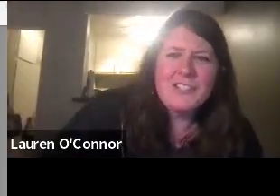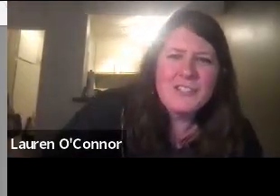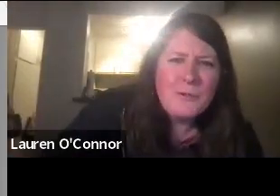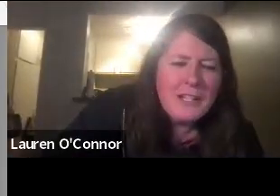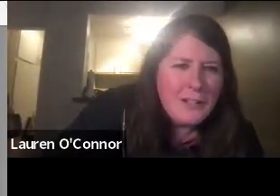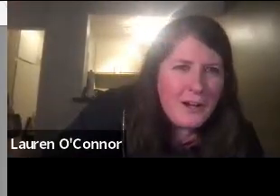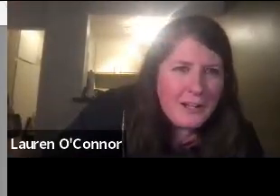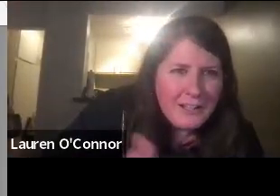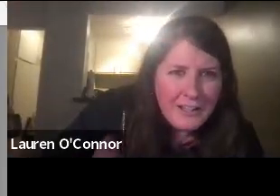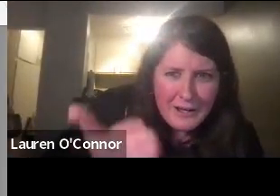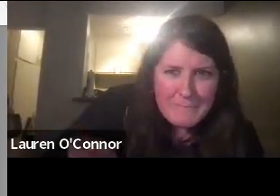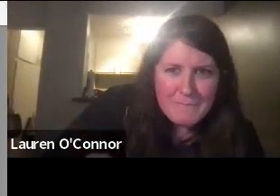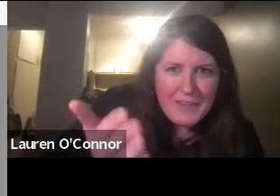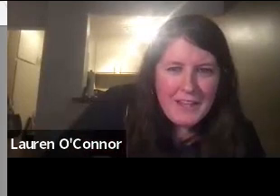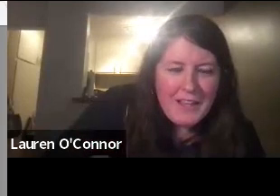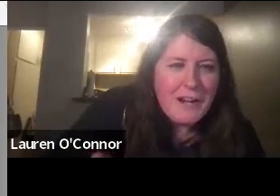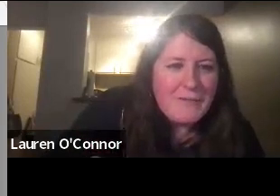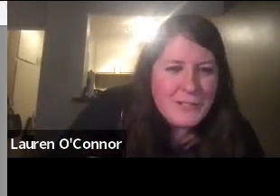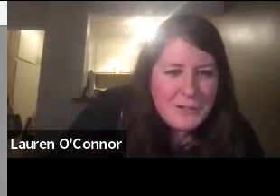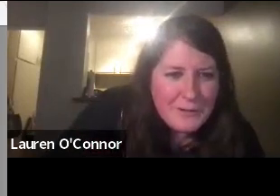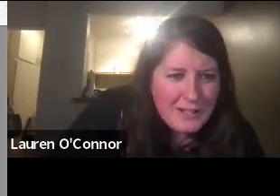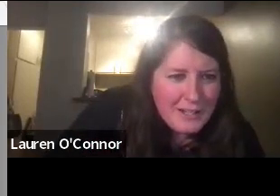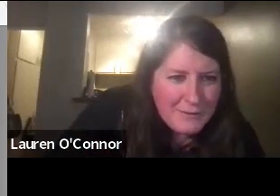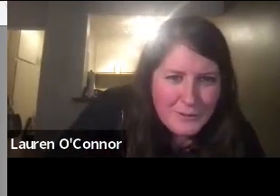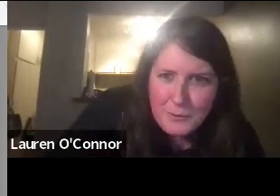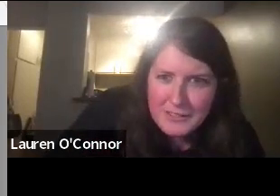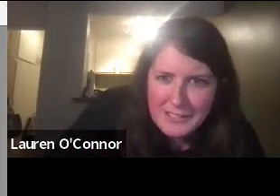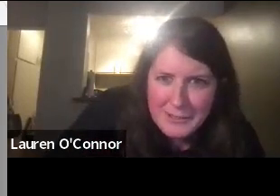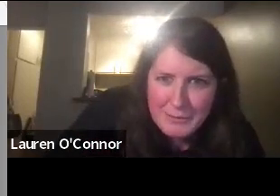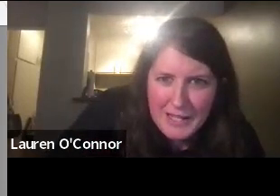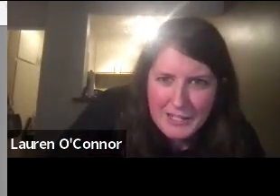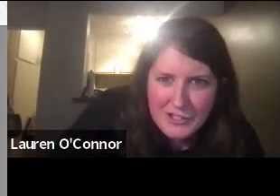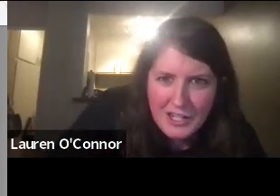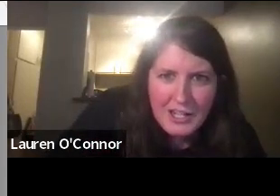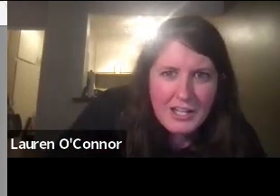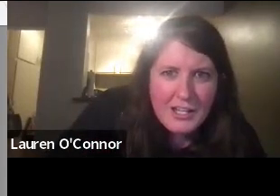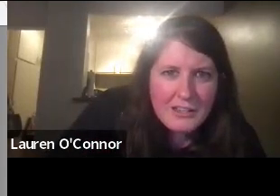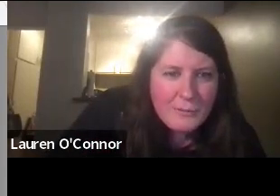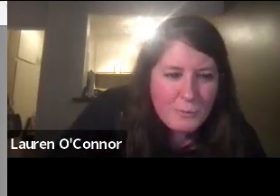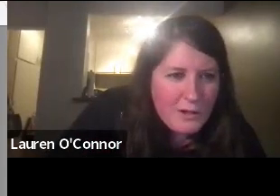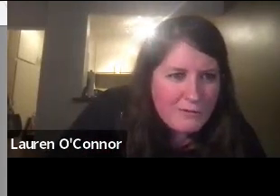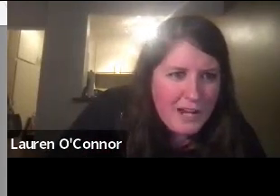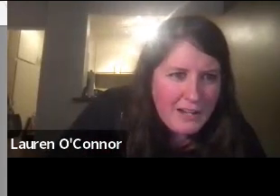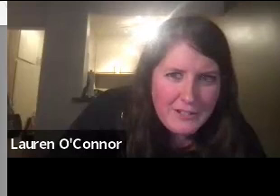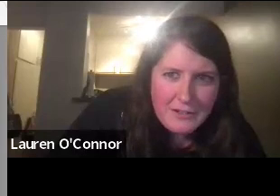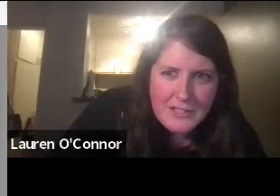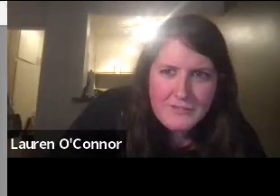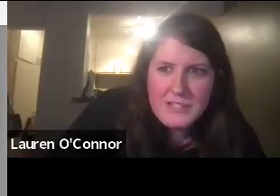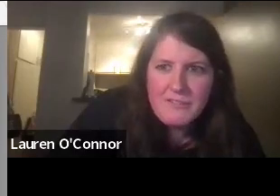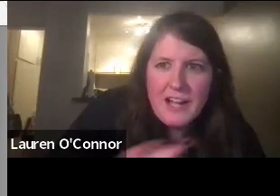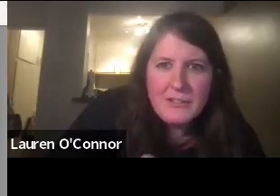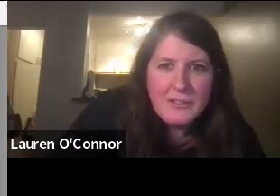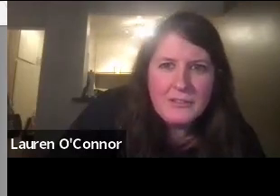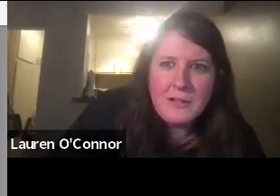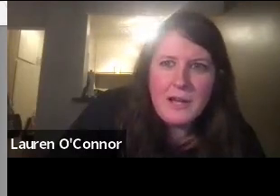And just scooting along ever so quickly to page 105 here,